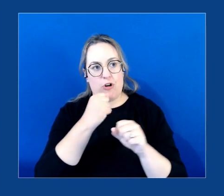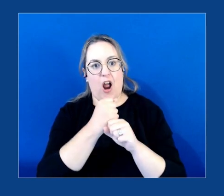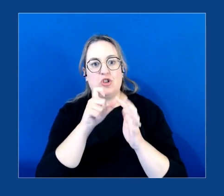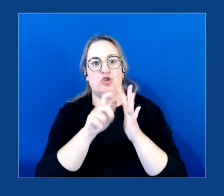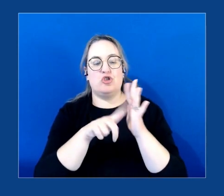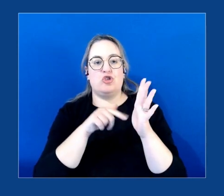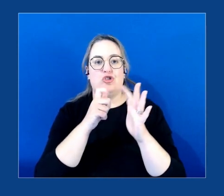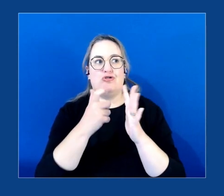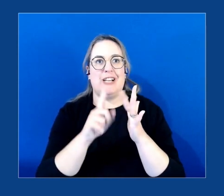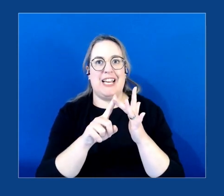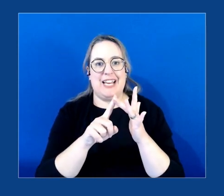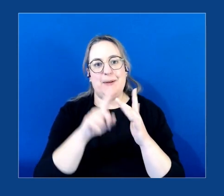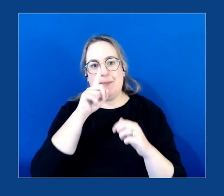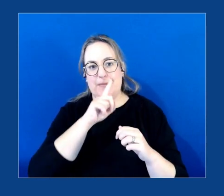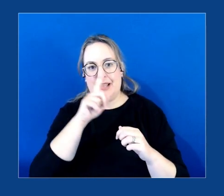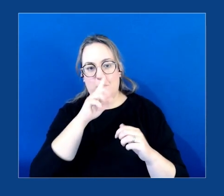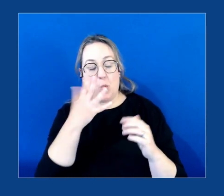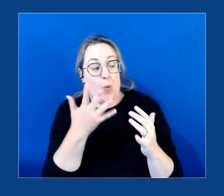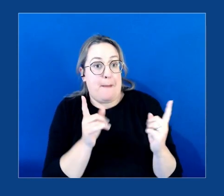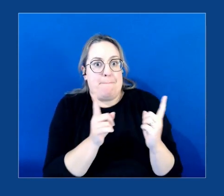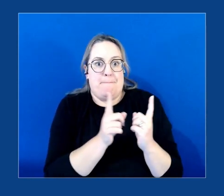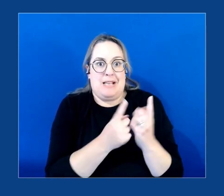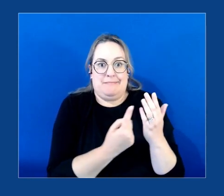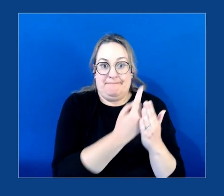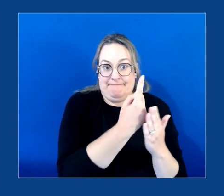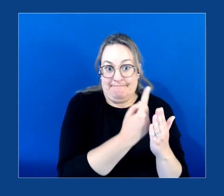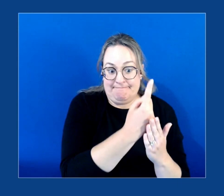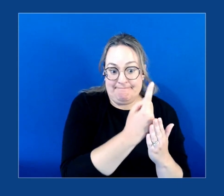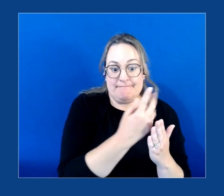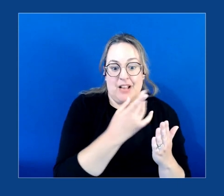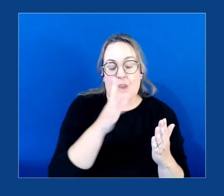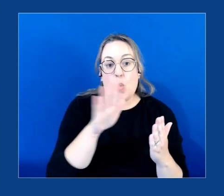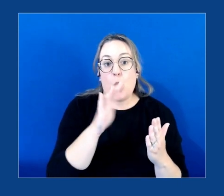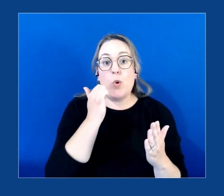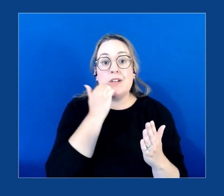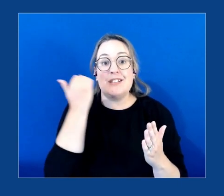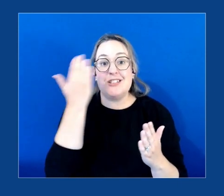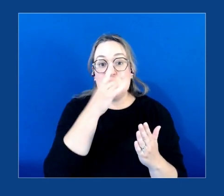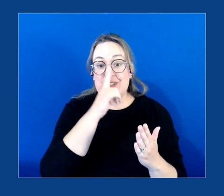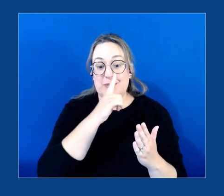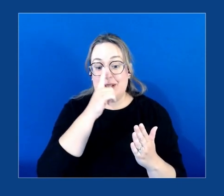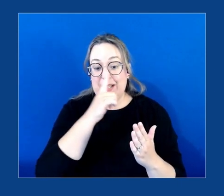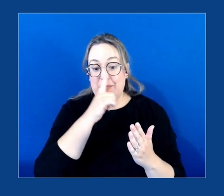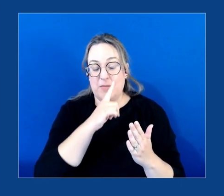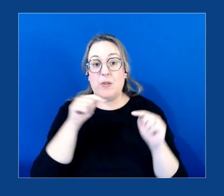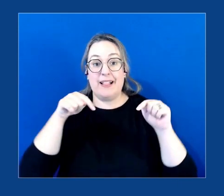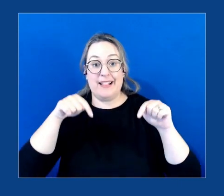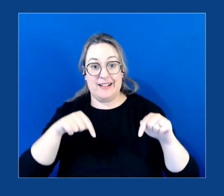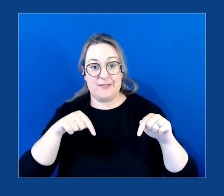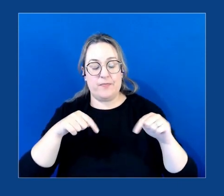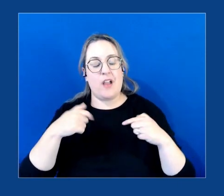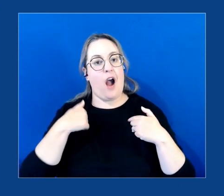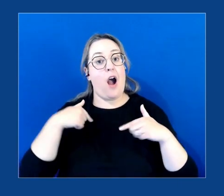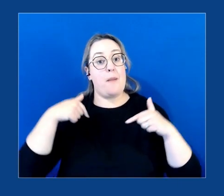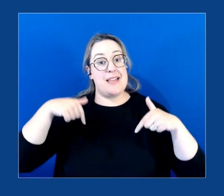hosted, as well as all Indigenous peoples present. I'm here in Toronto, Canada, so I